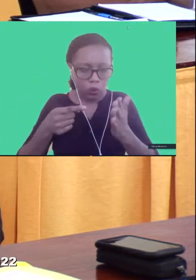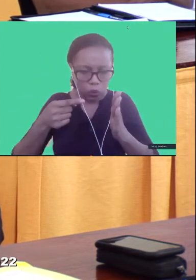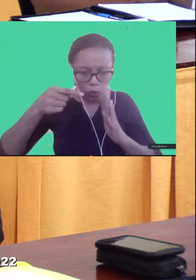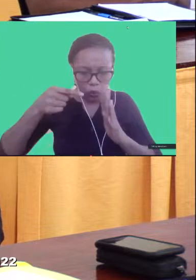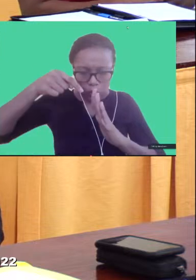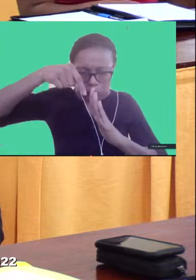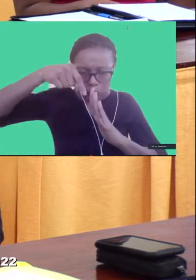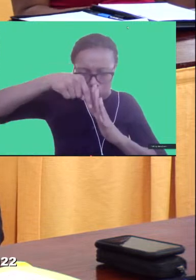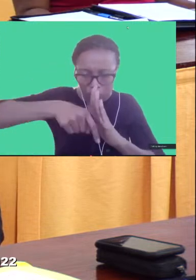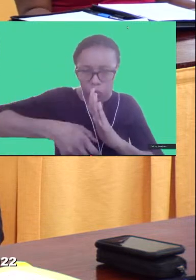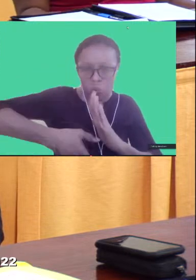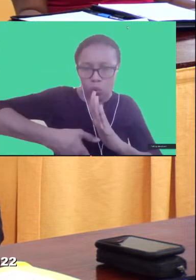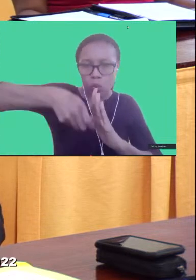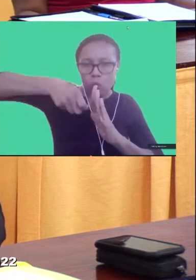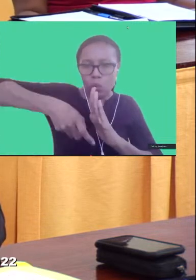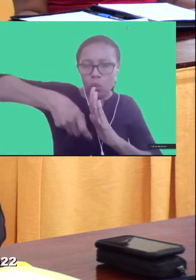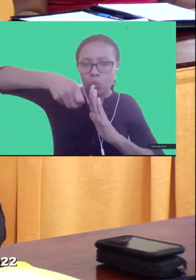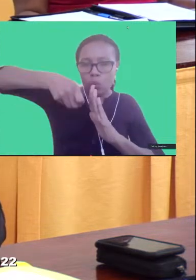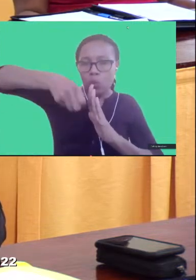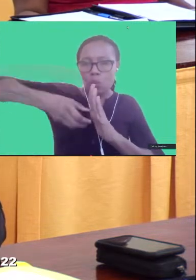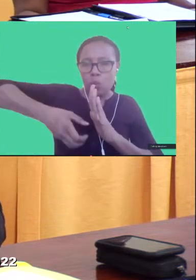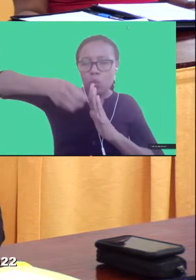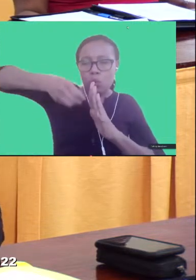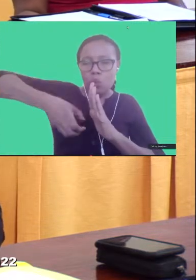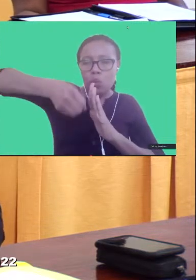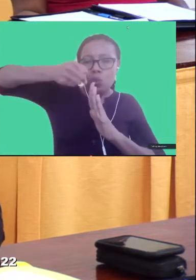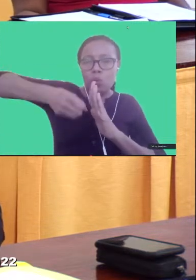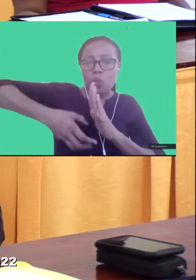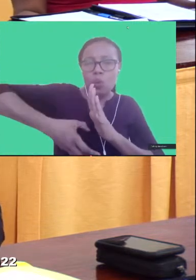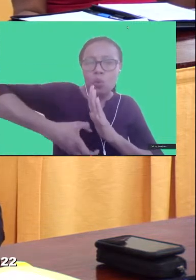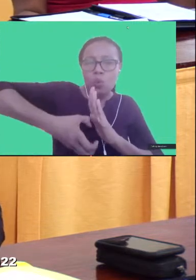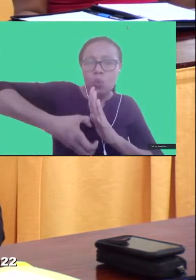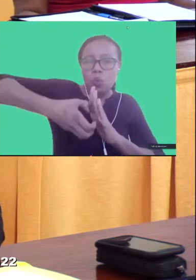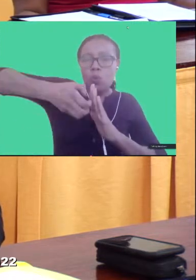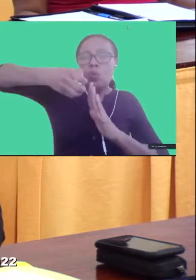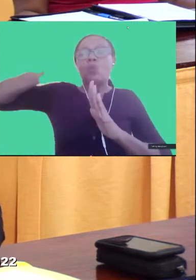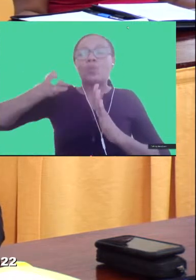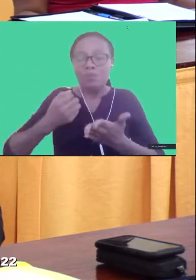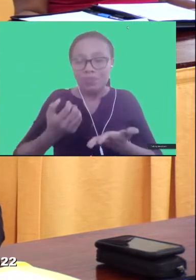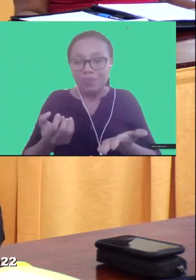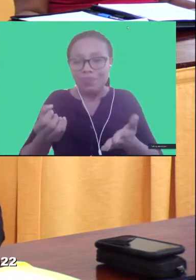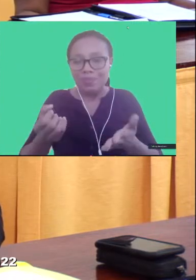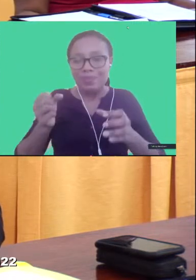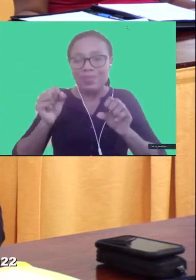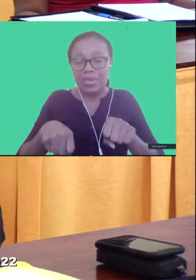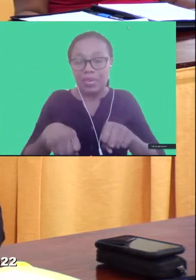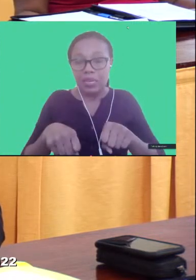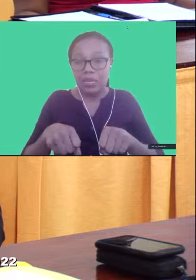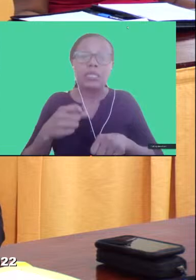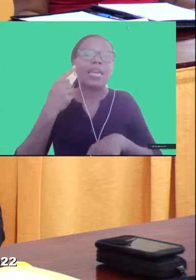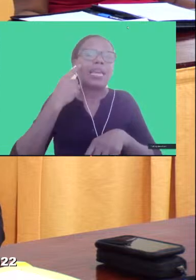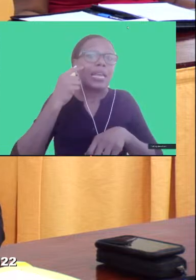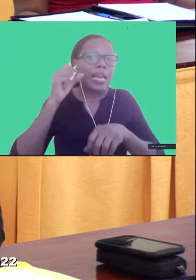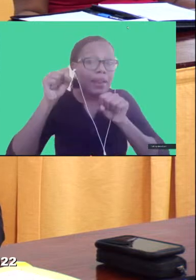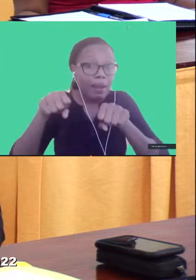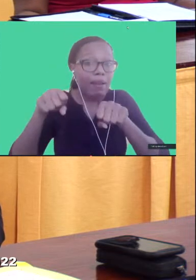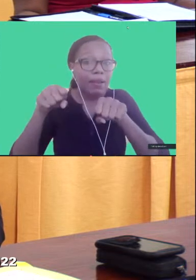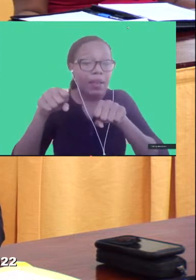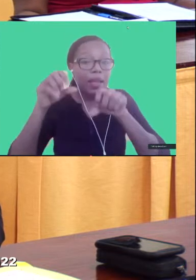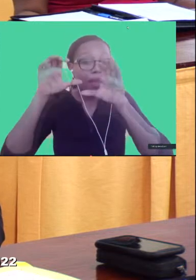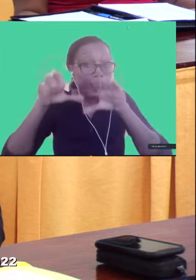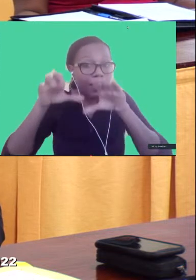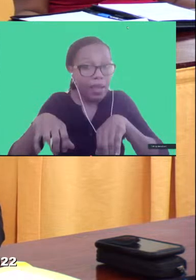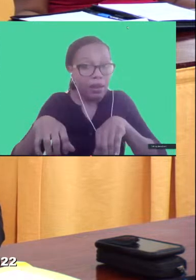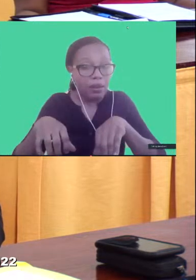I emphasize it was a possibility, not that it happened. And therefore, what we have been able to achieve, and this